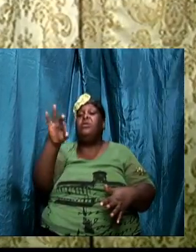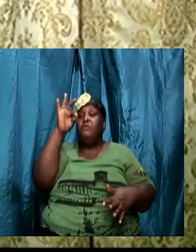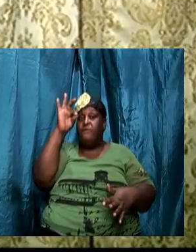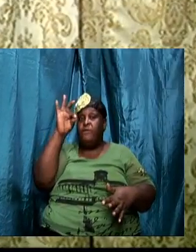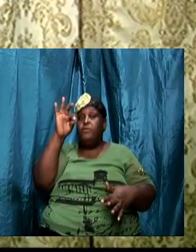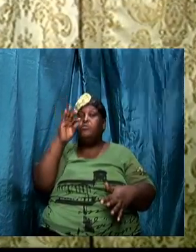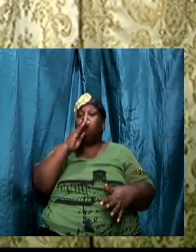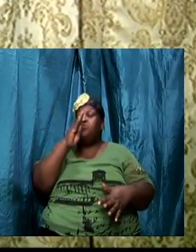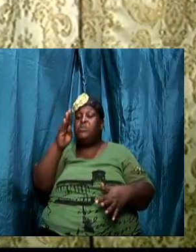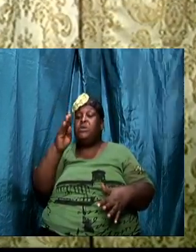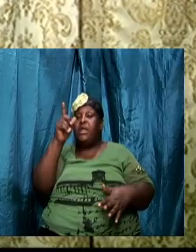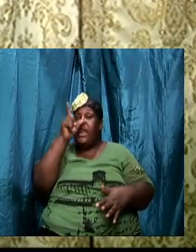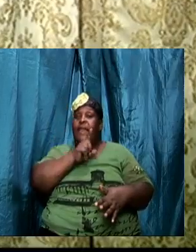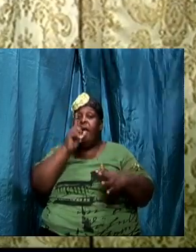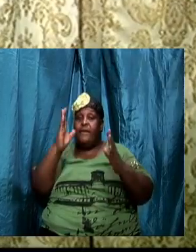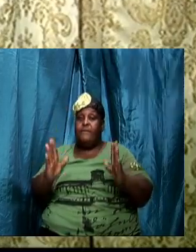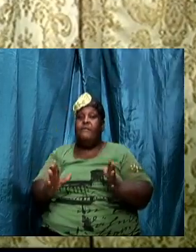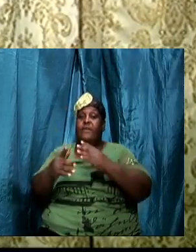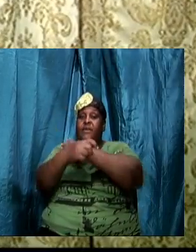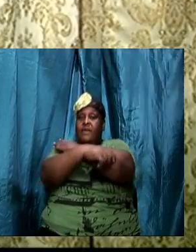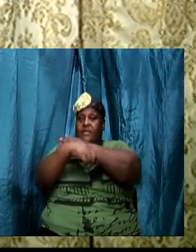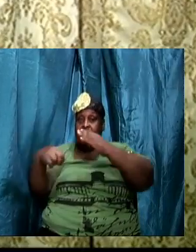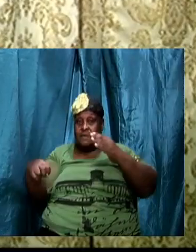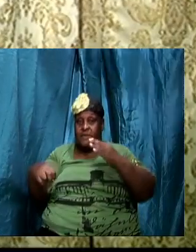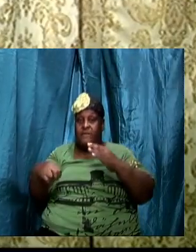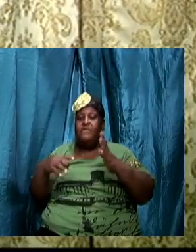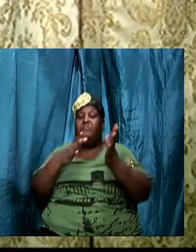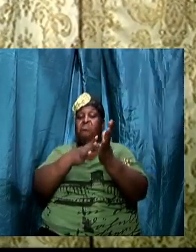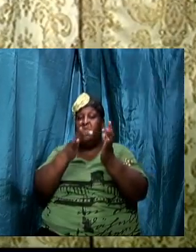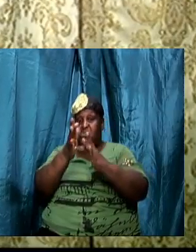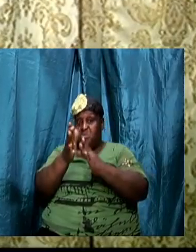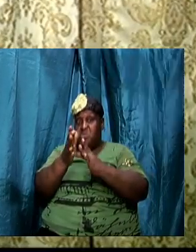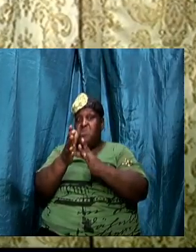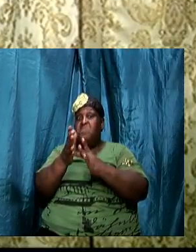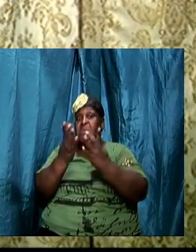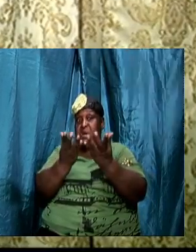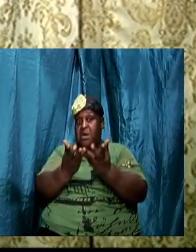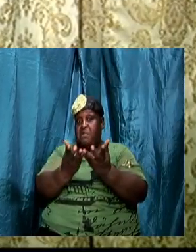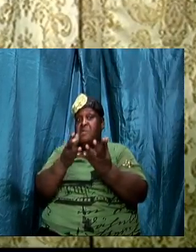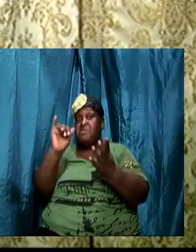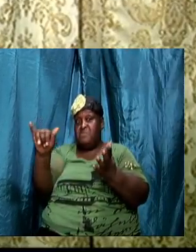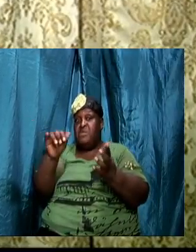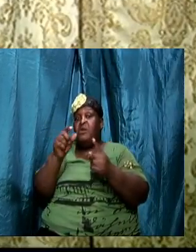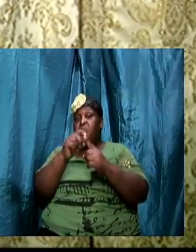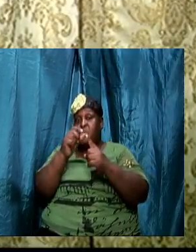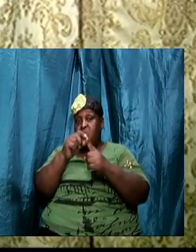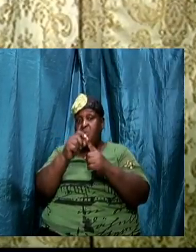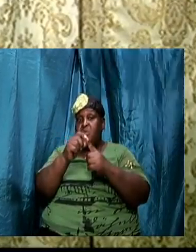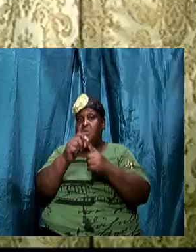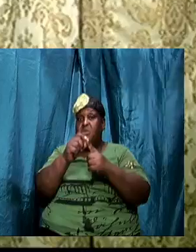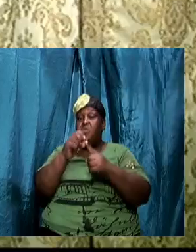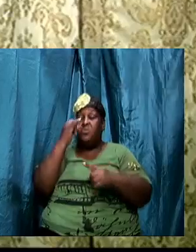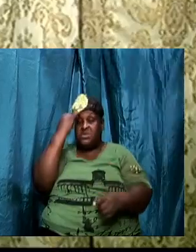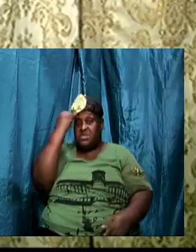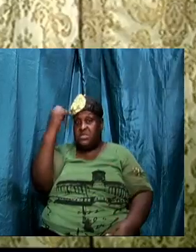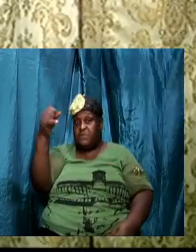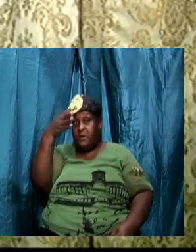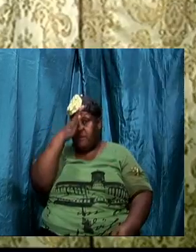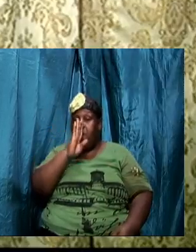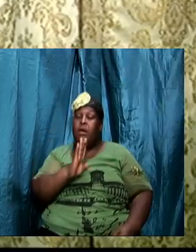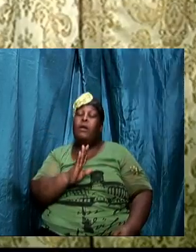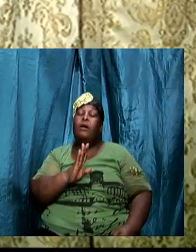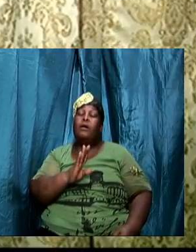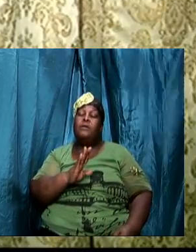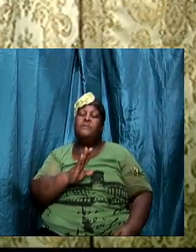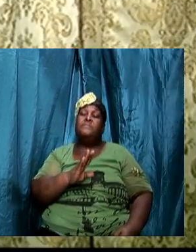and a liar. That's Bible. That's word. That word was inspired by Almighty God.